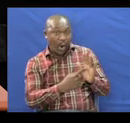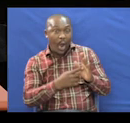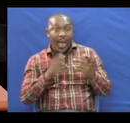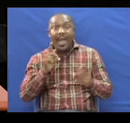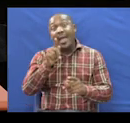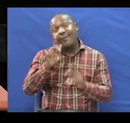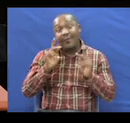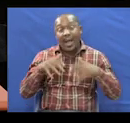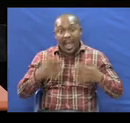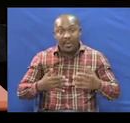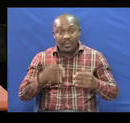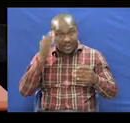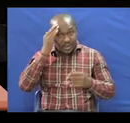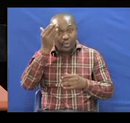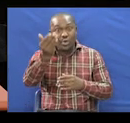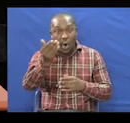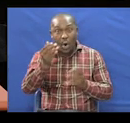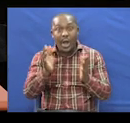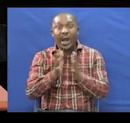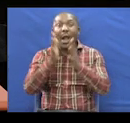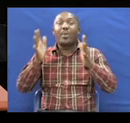happy and you know it, clap your hands.